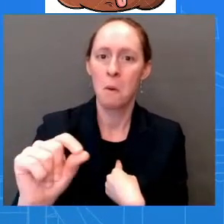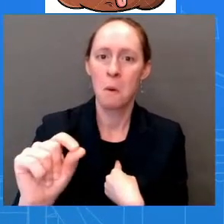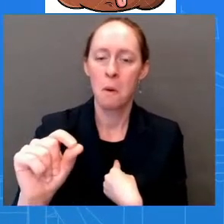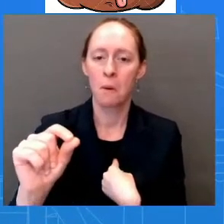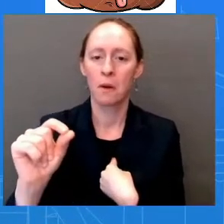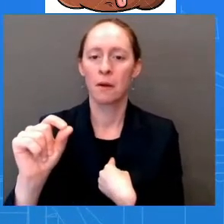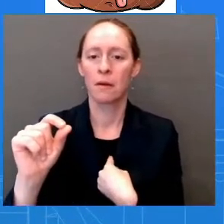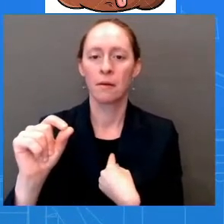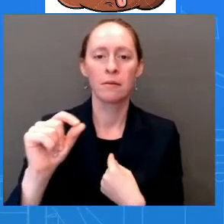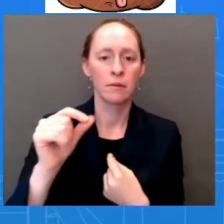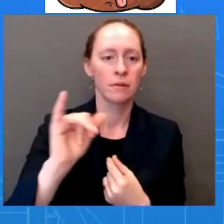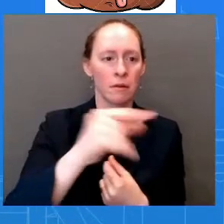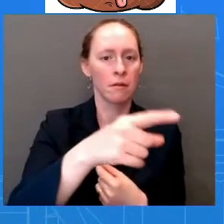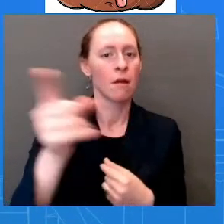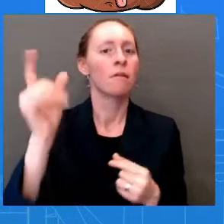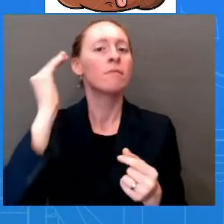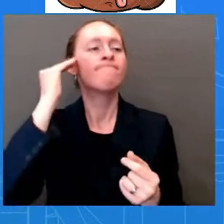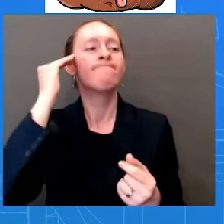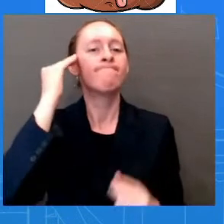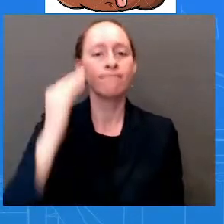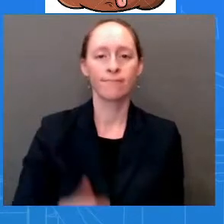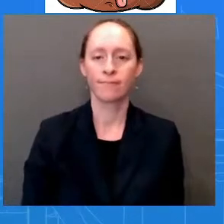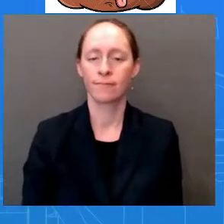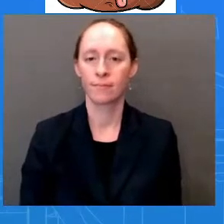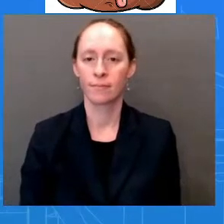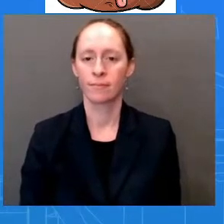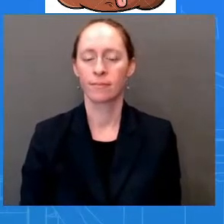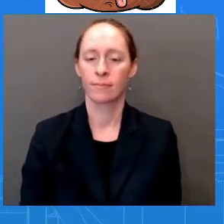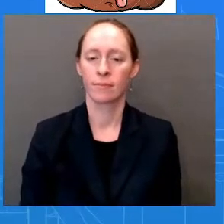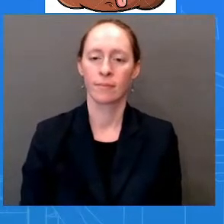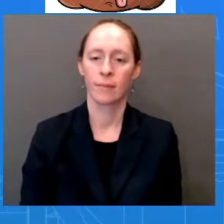masking, vaccine, boosting, testing. All